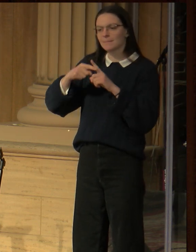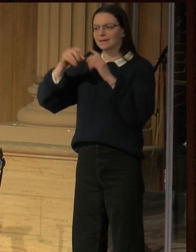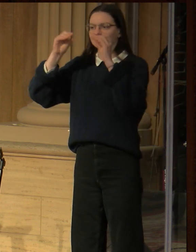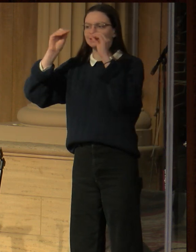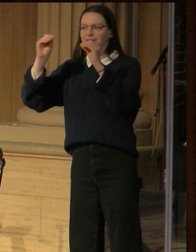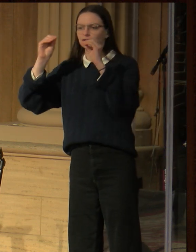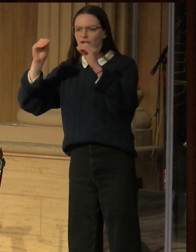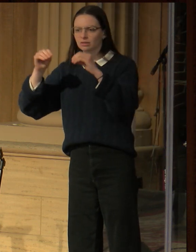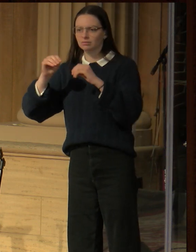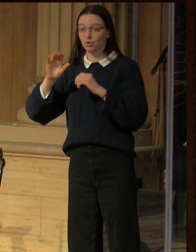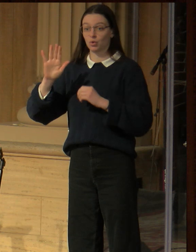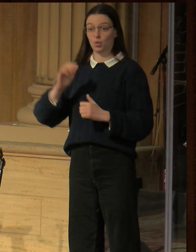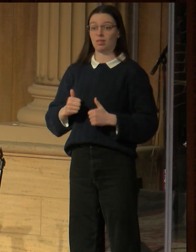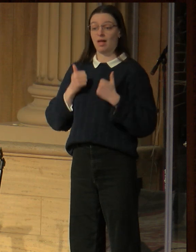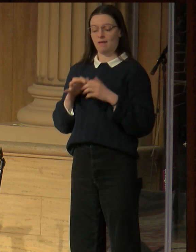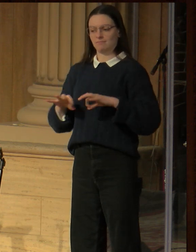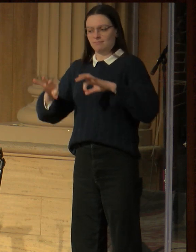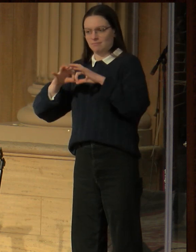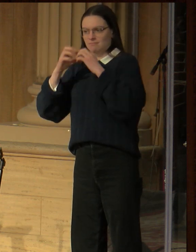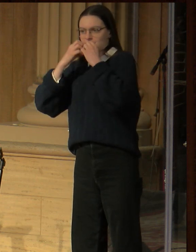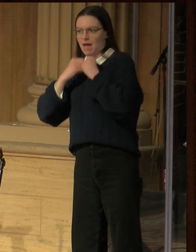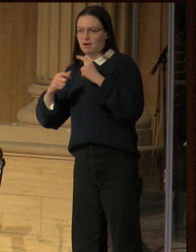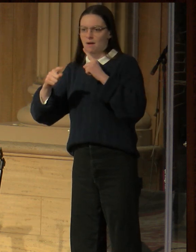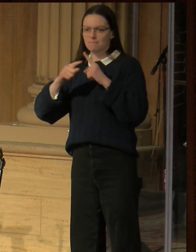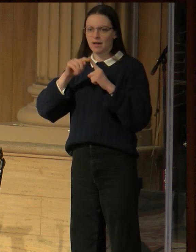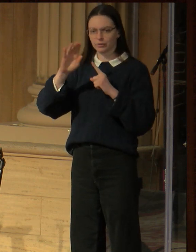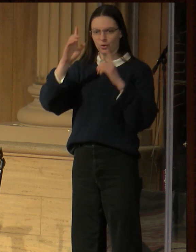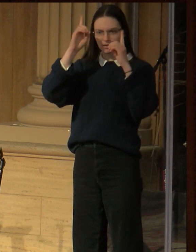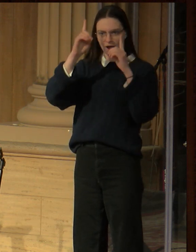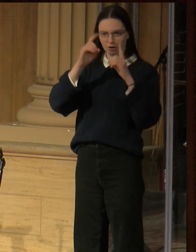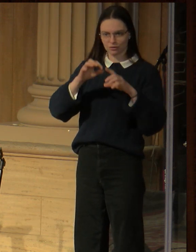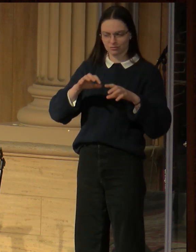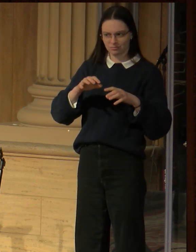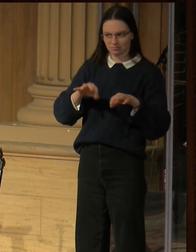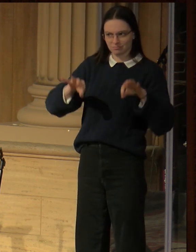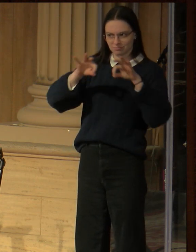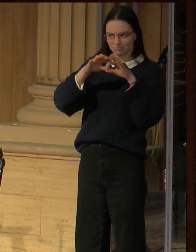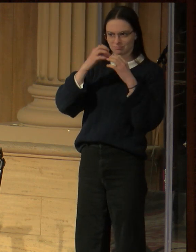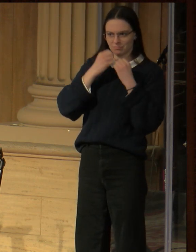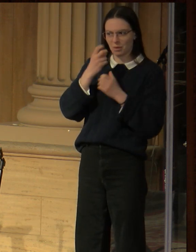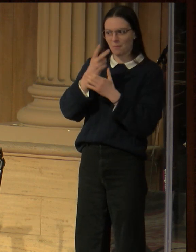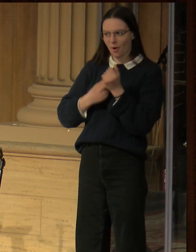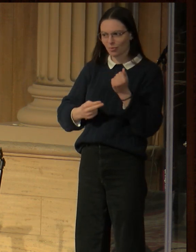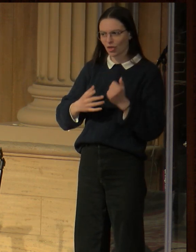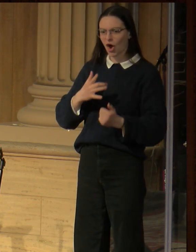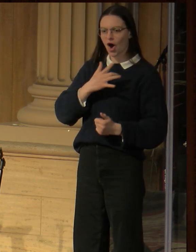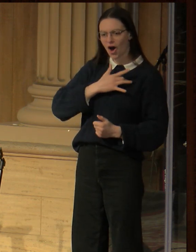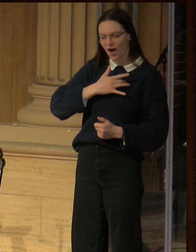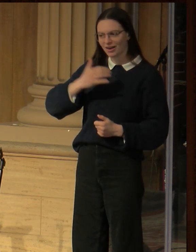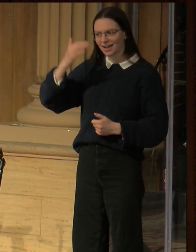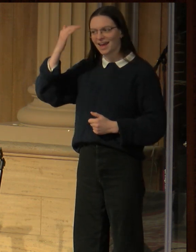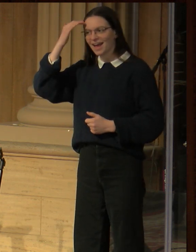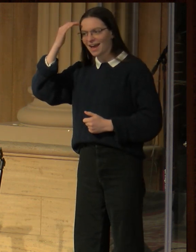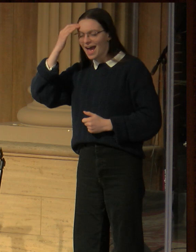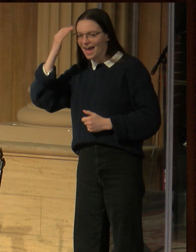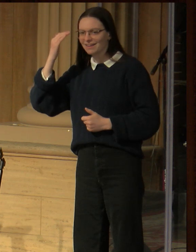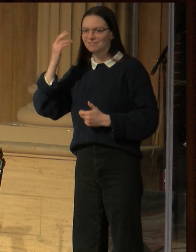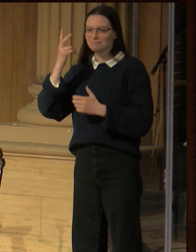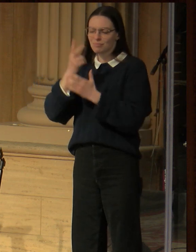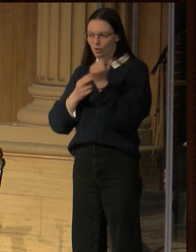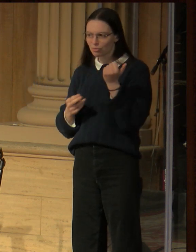matters and your doctrine matters. Your heart matters and your head matters. You don't have to choose. In fact, you shouldn't